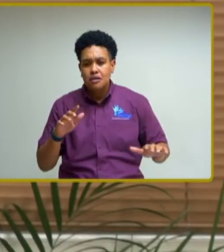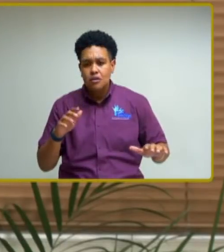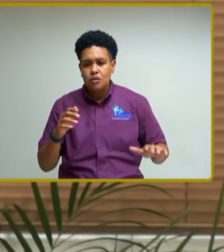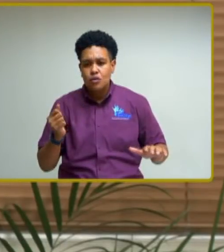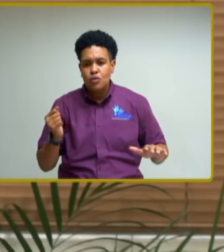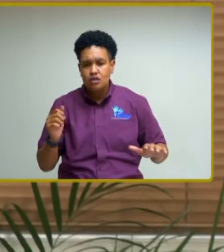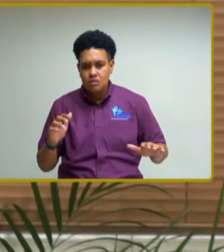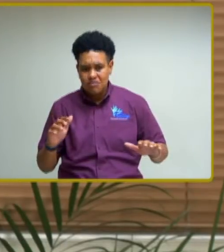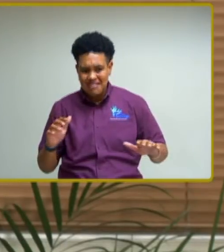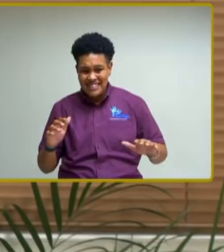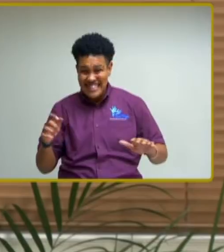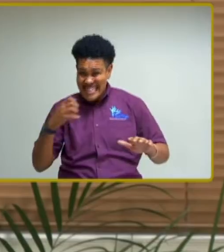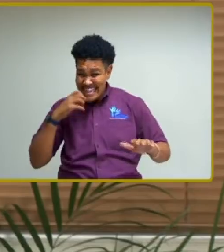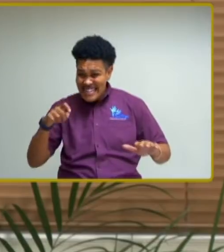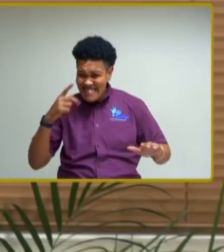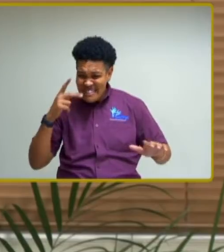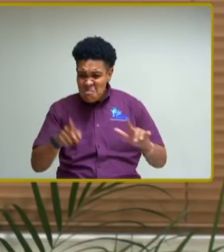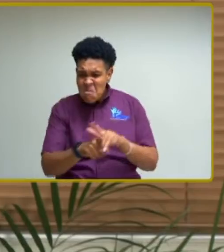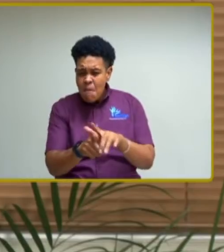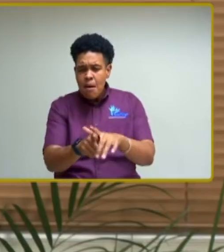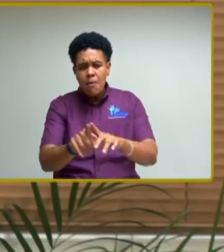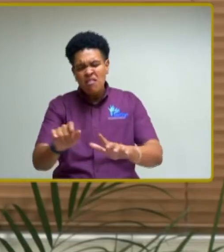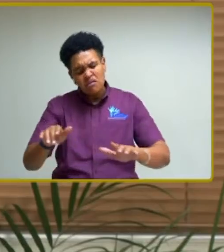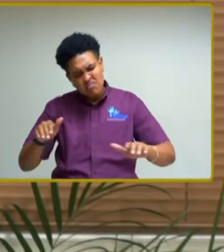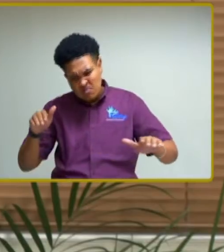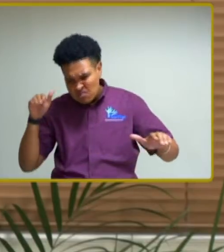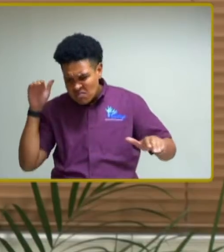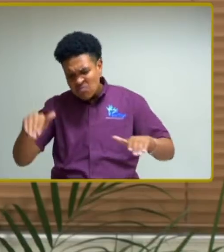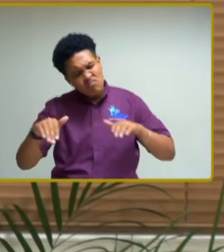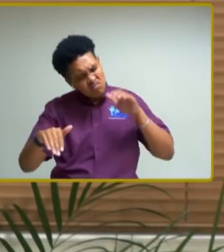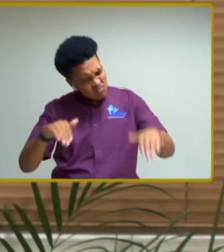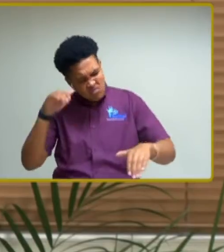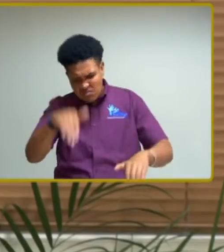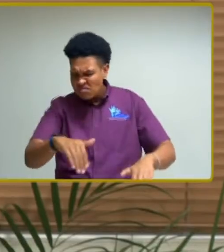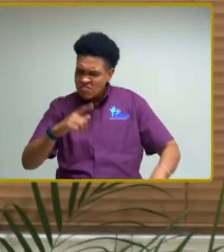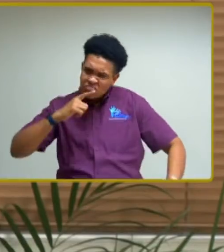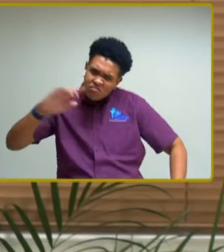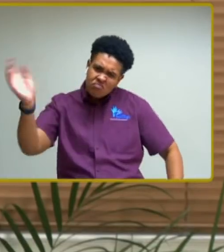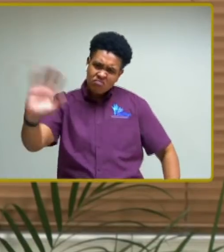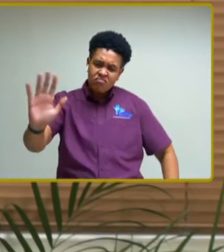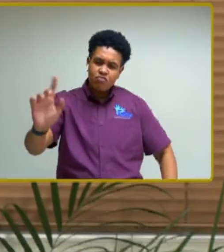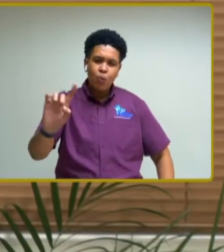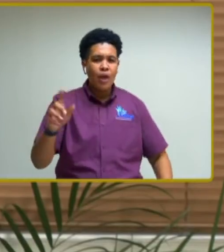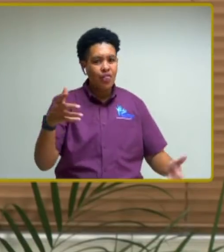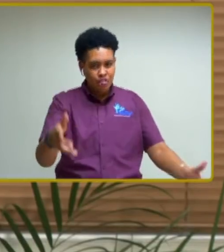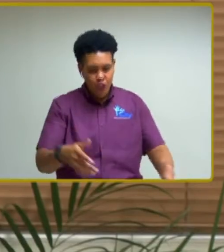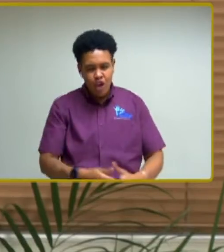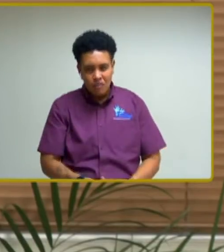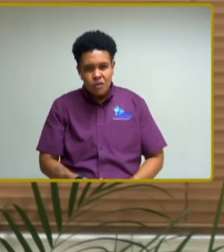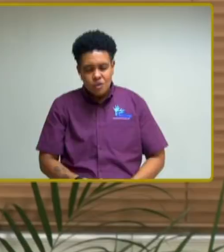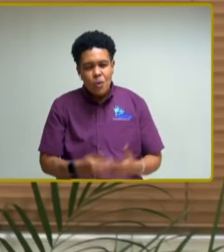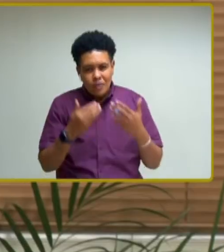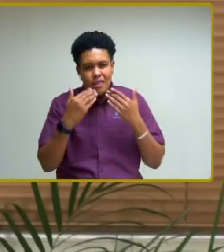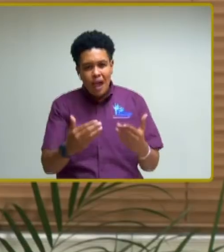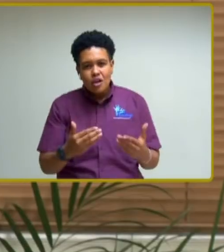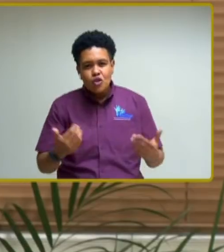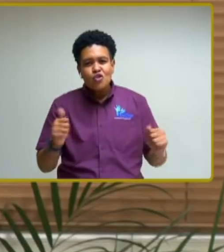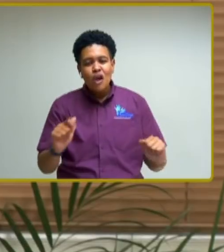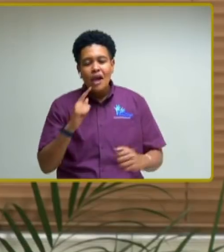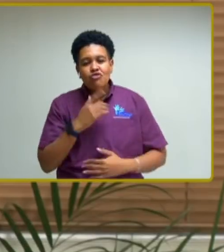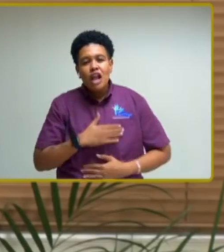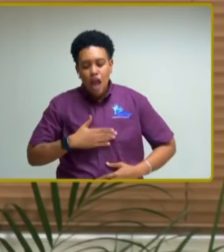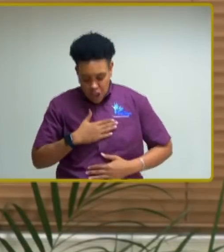on those forces of evil wherever those forces reside. So thank you very much. Try and